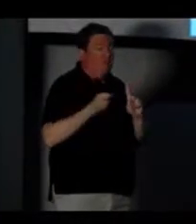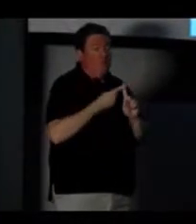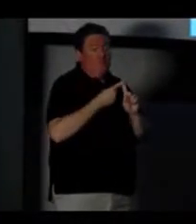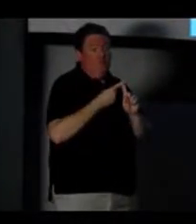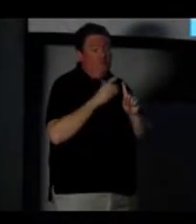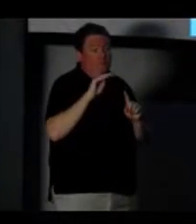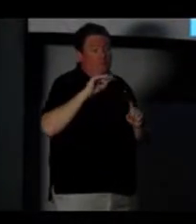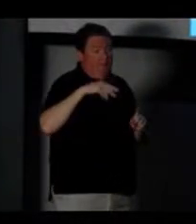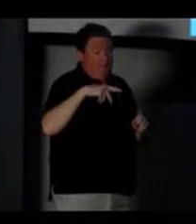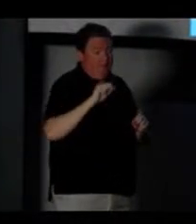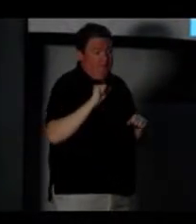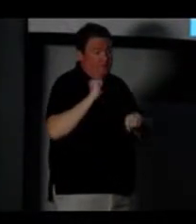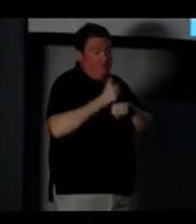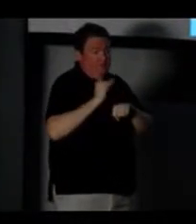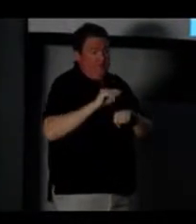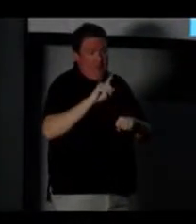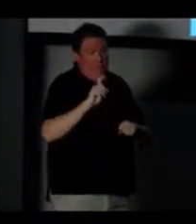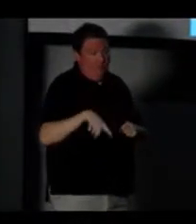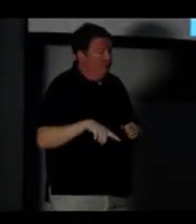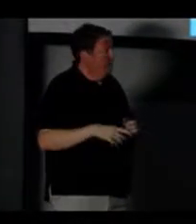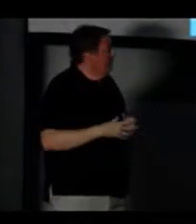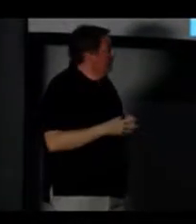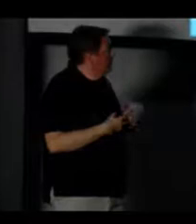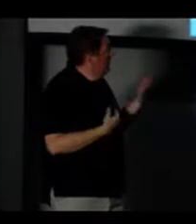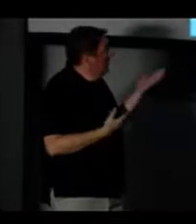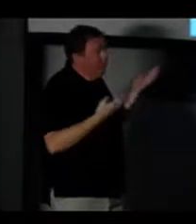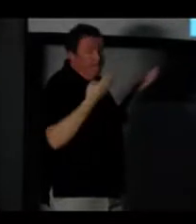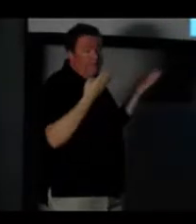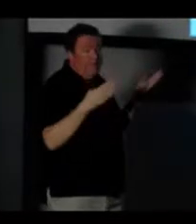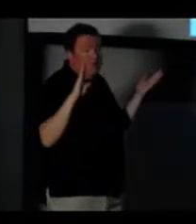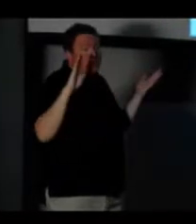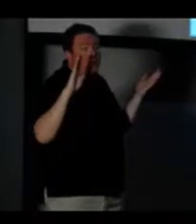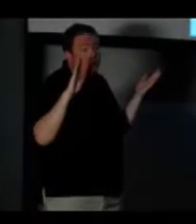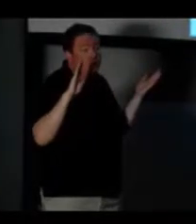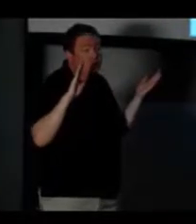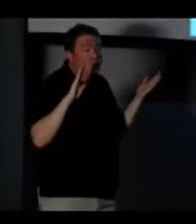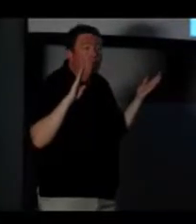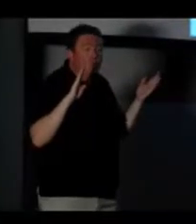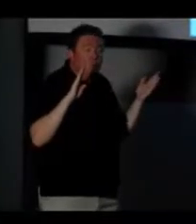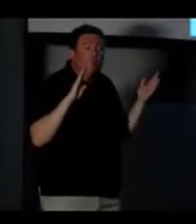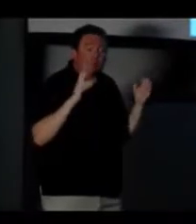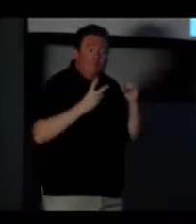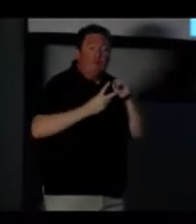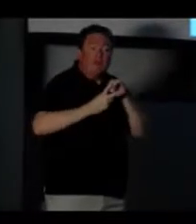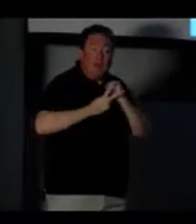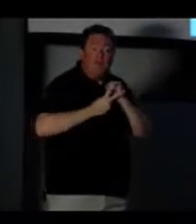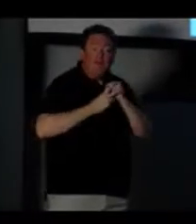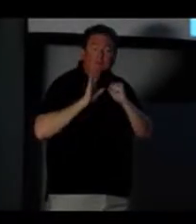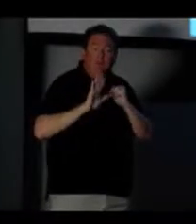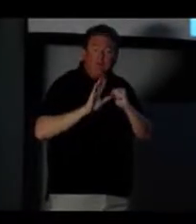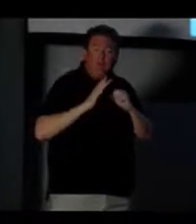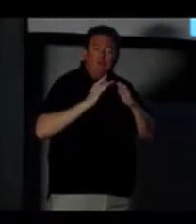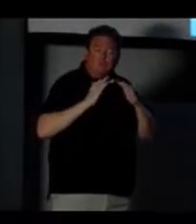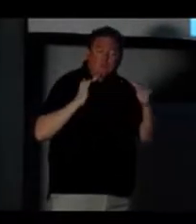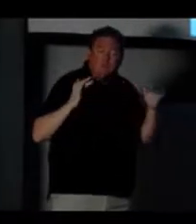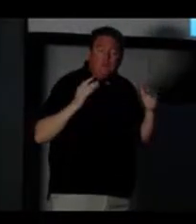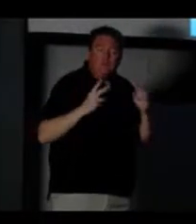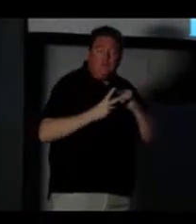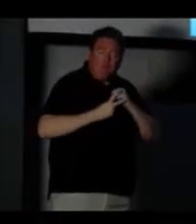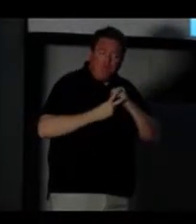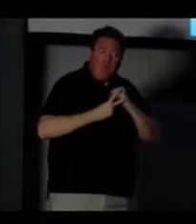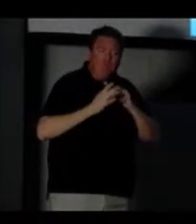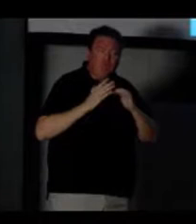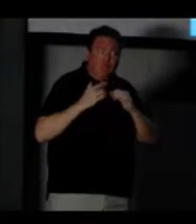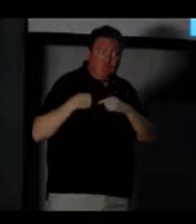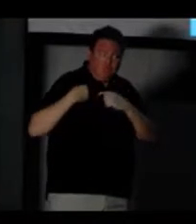based on that sort of question. So here, the blue areas are those that have retained more of their biodiversity, more of their biodiversity